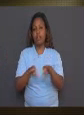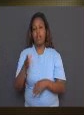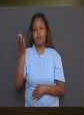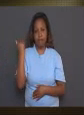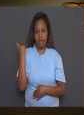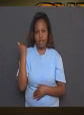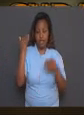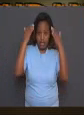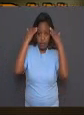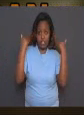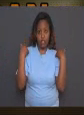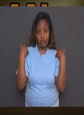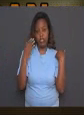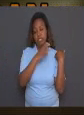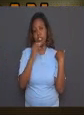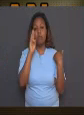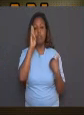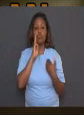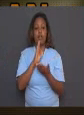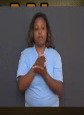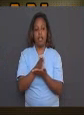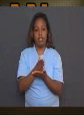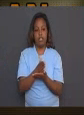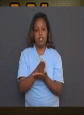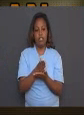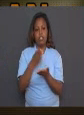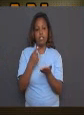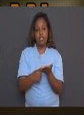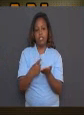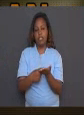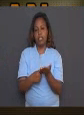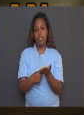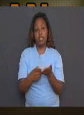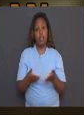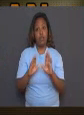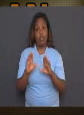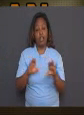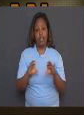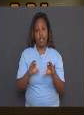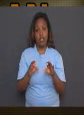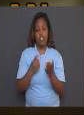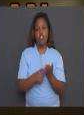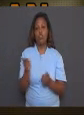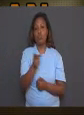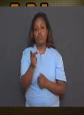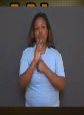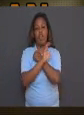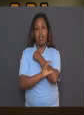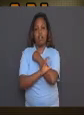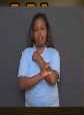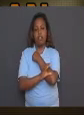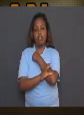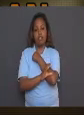between Egypt and Sudan. This allowed these two nations